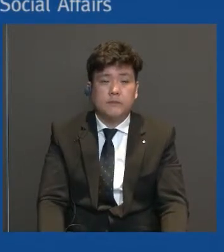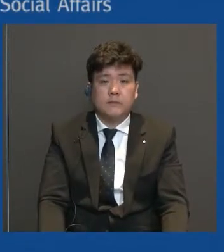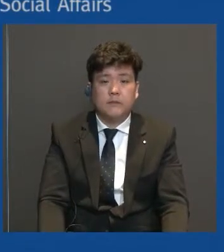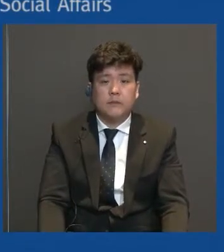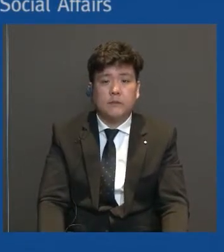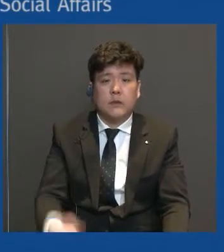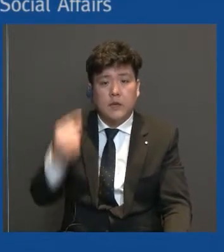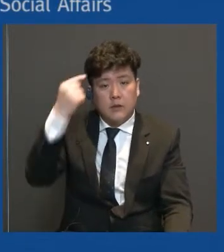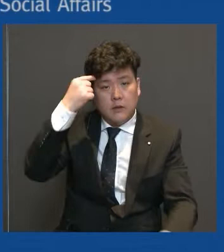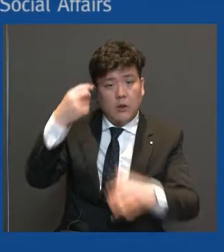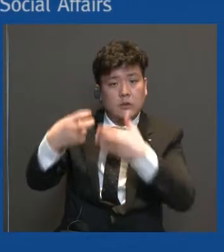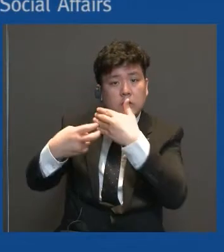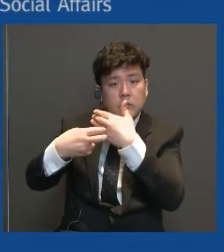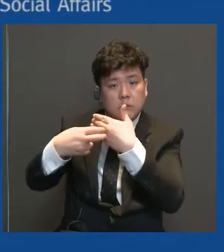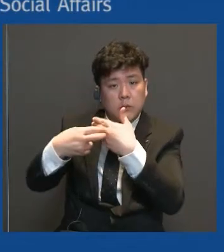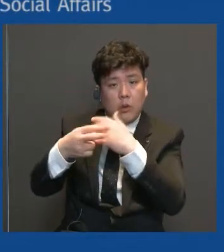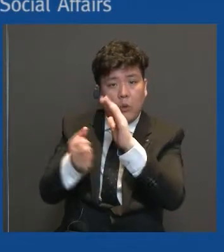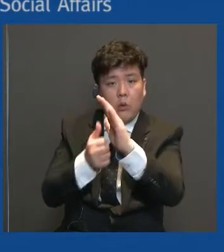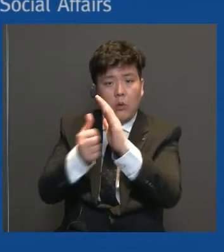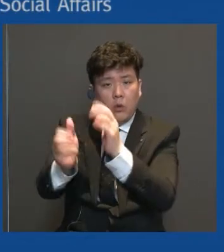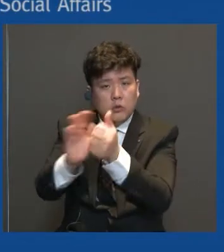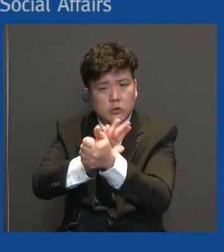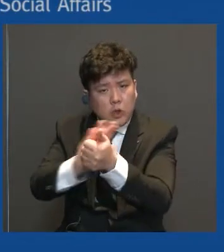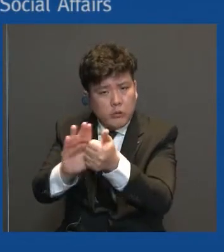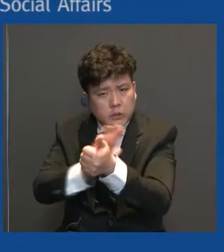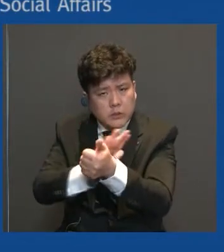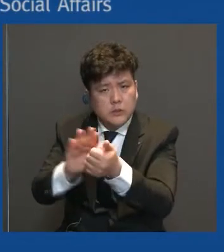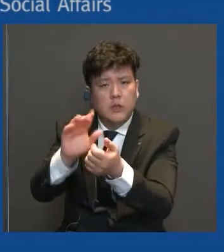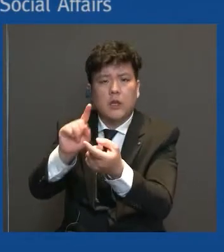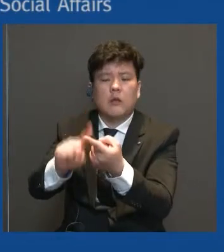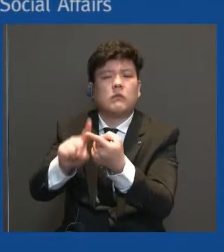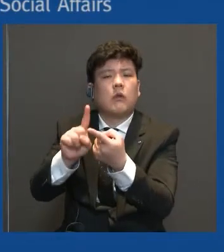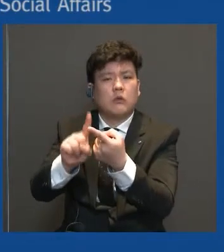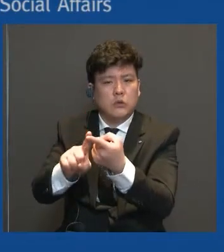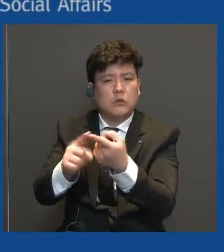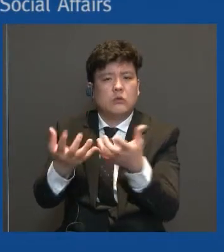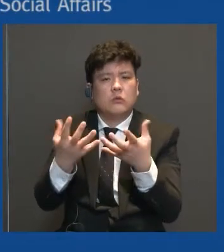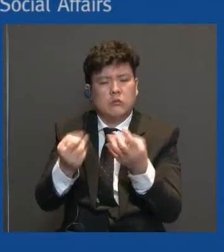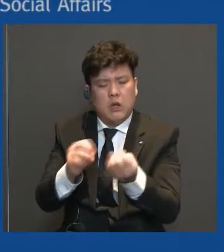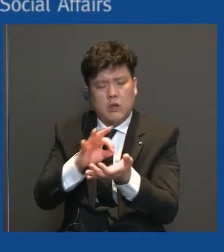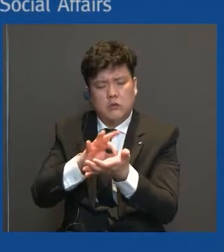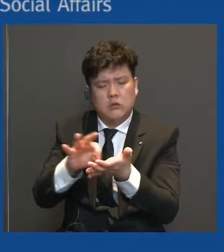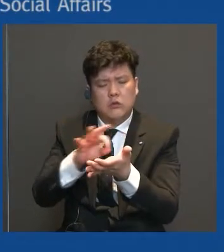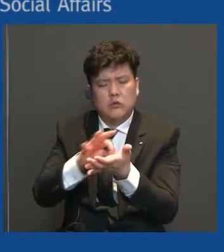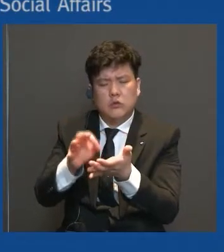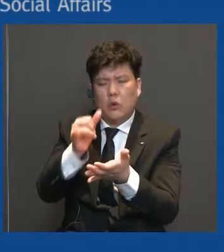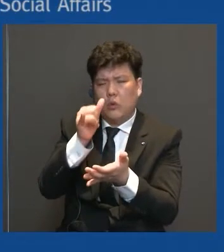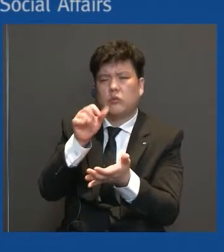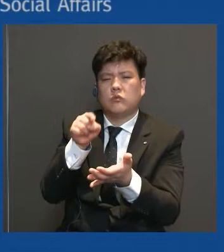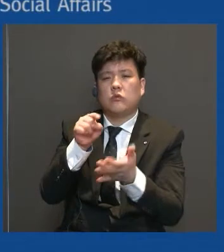departments experienced decreases in healthcare use during the pandemic.